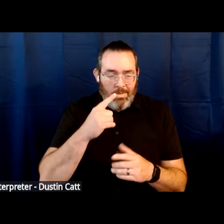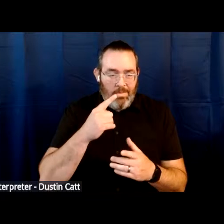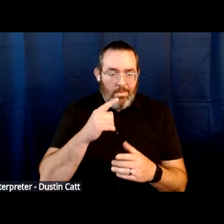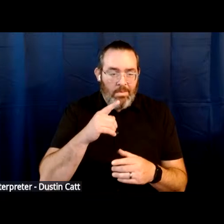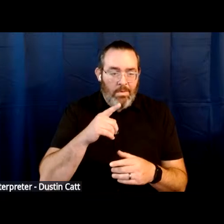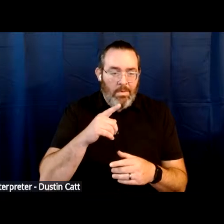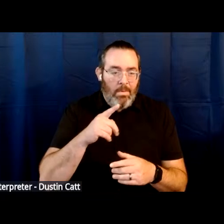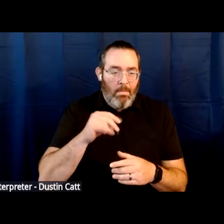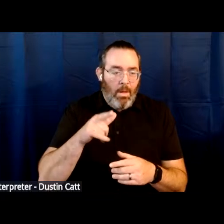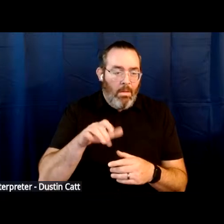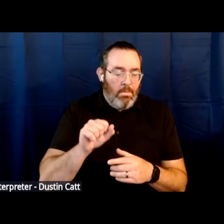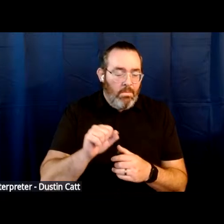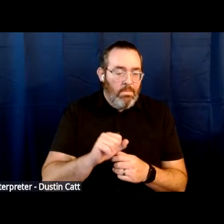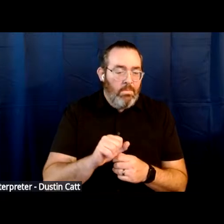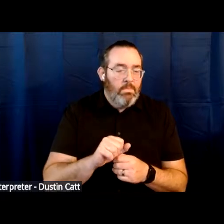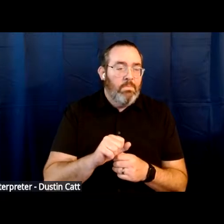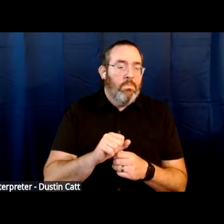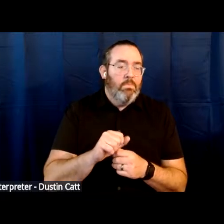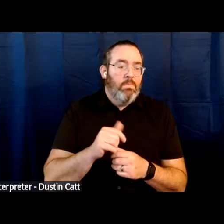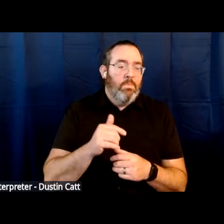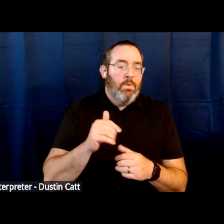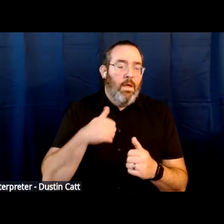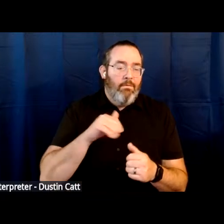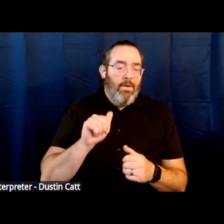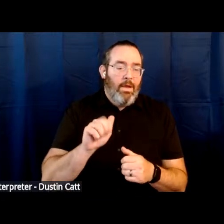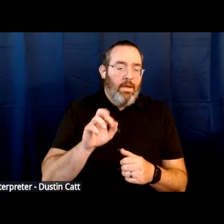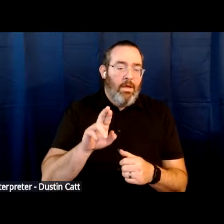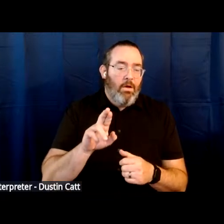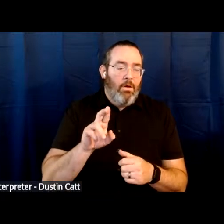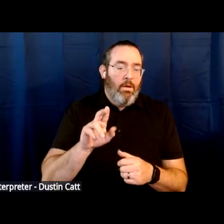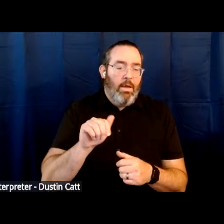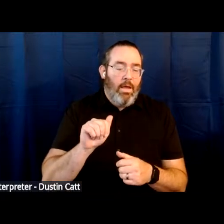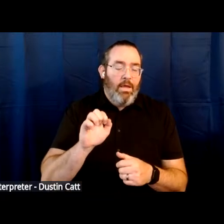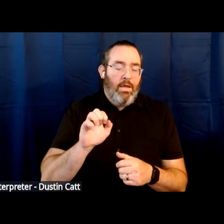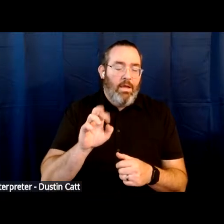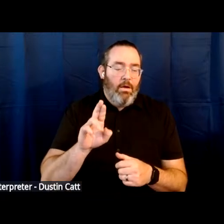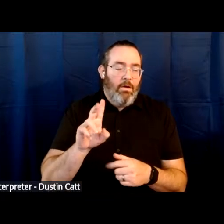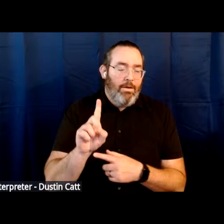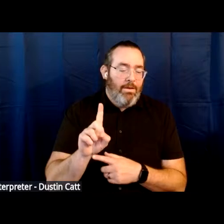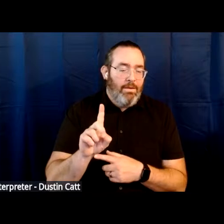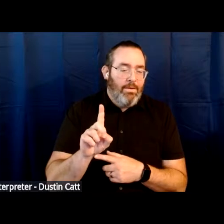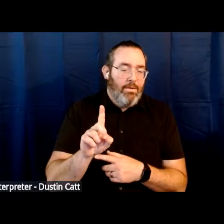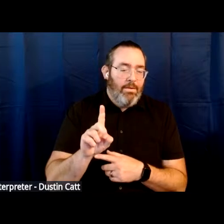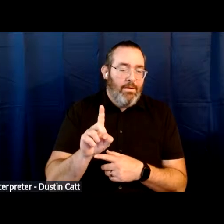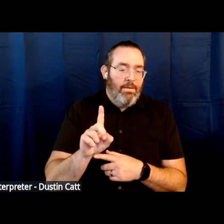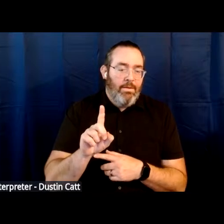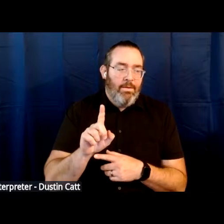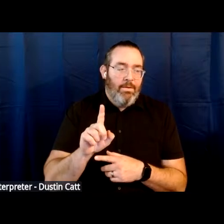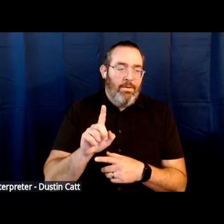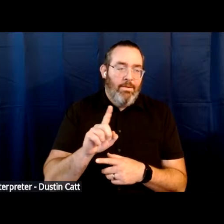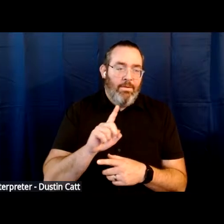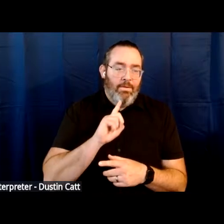tied into having AERD. So that really came on strong.